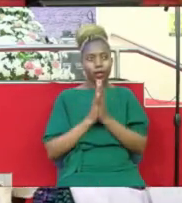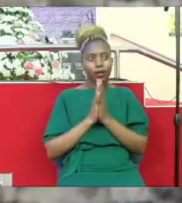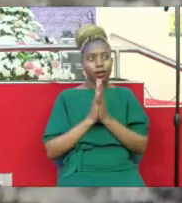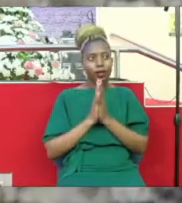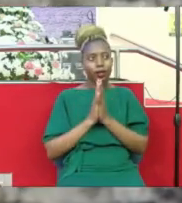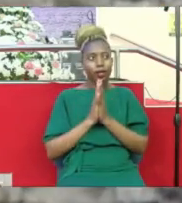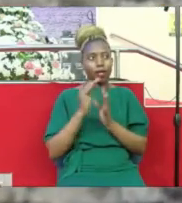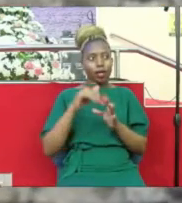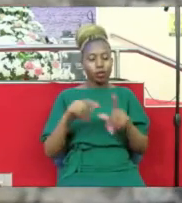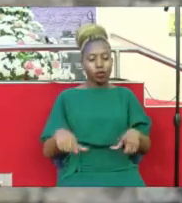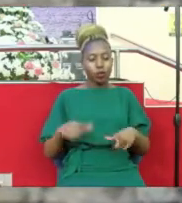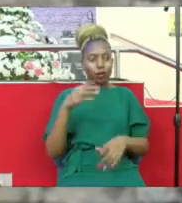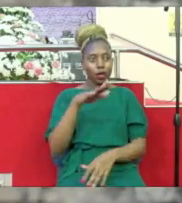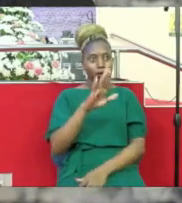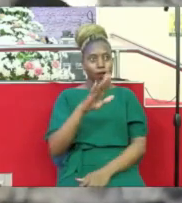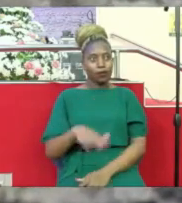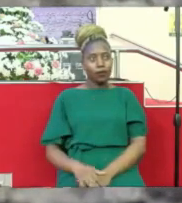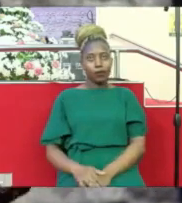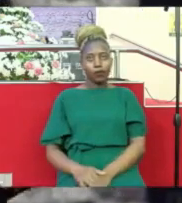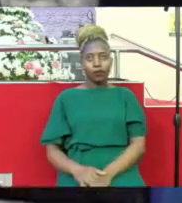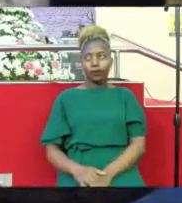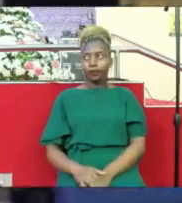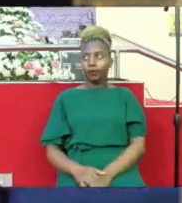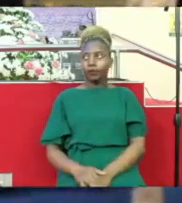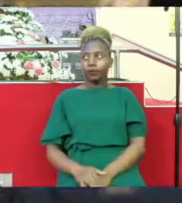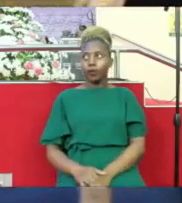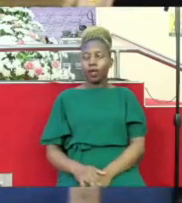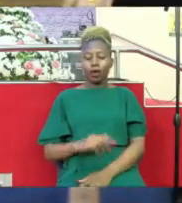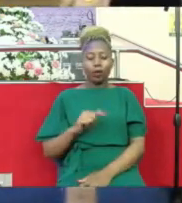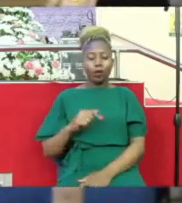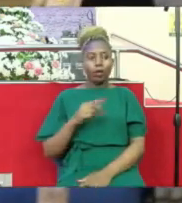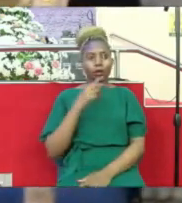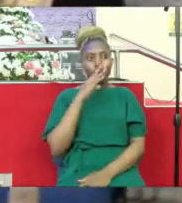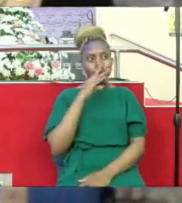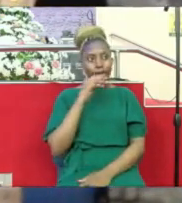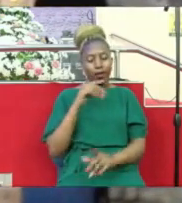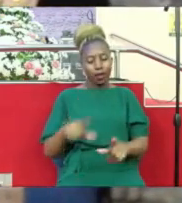into your life. You're going to speak life.